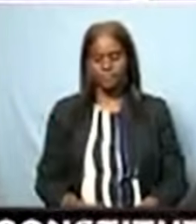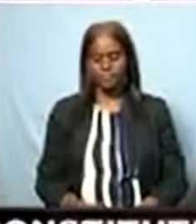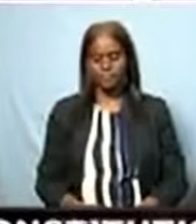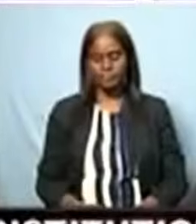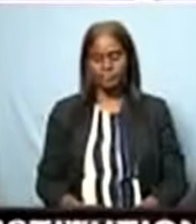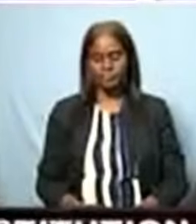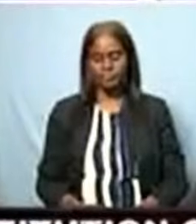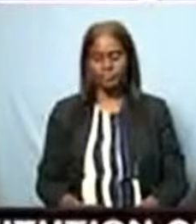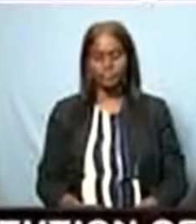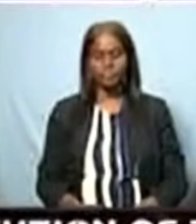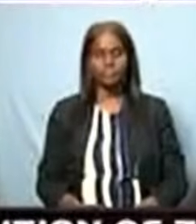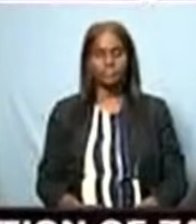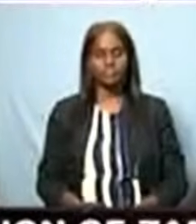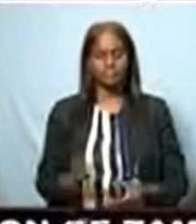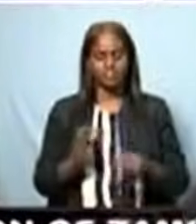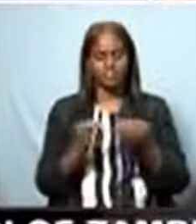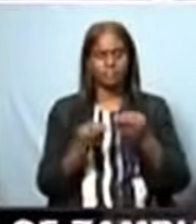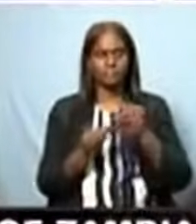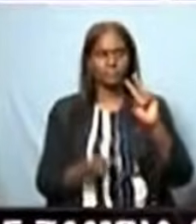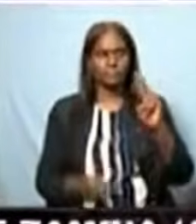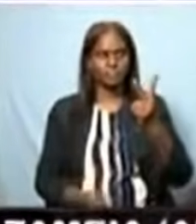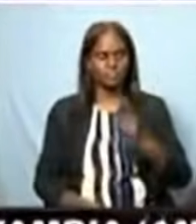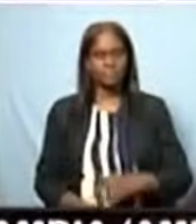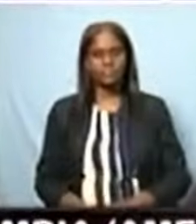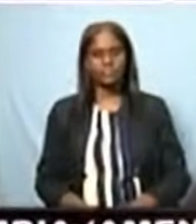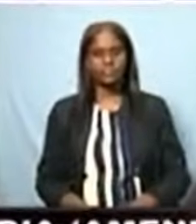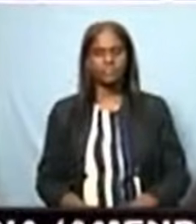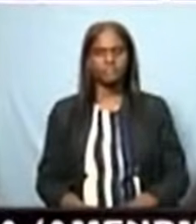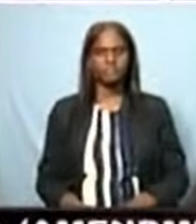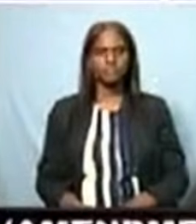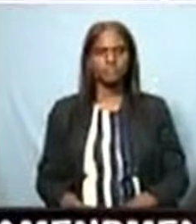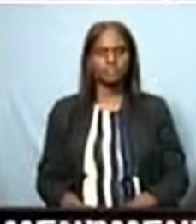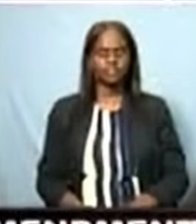We come to number 2.